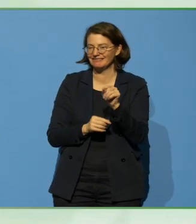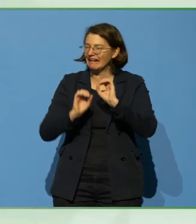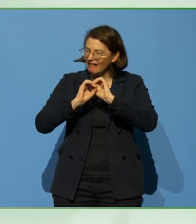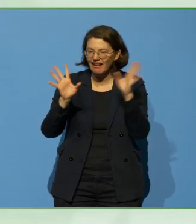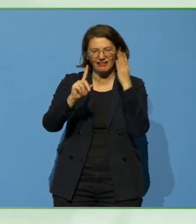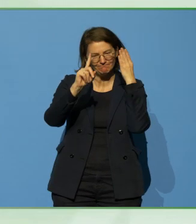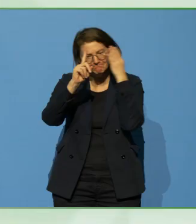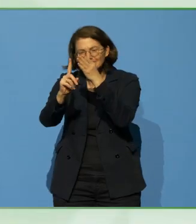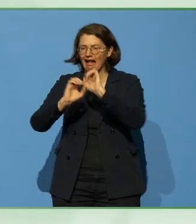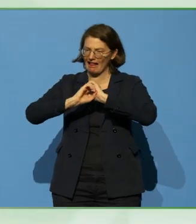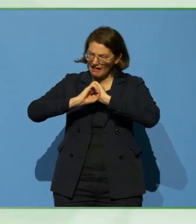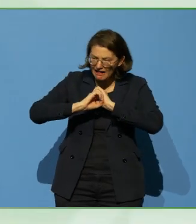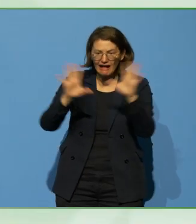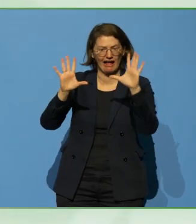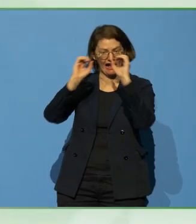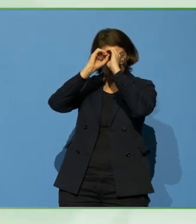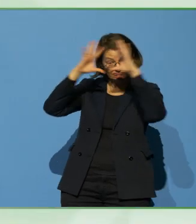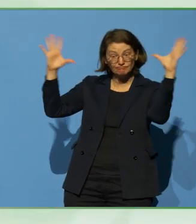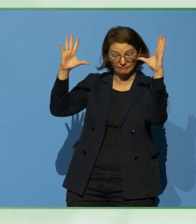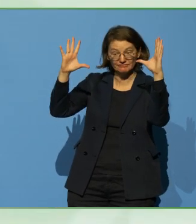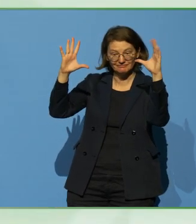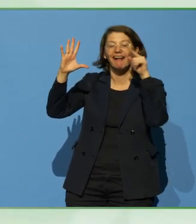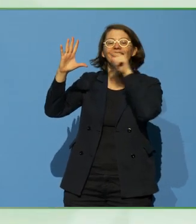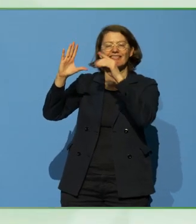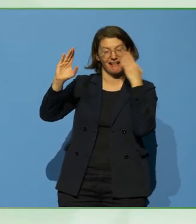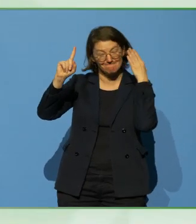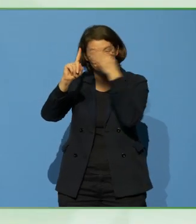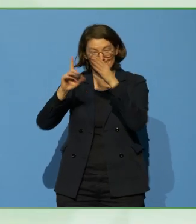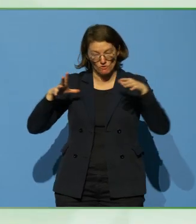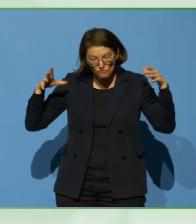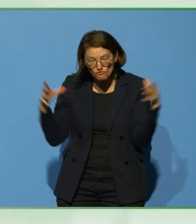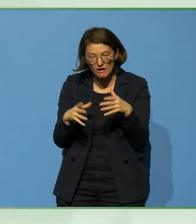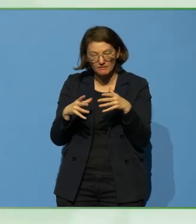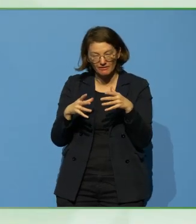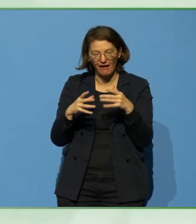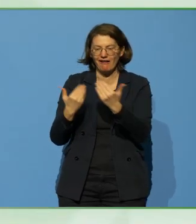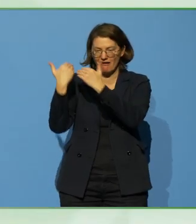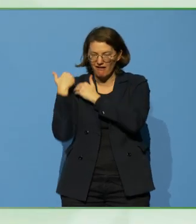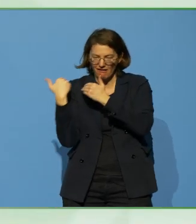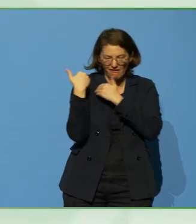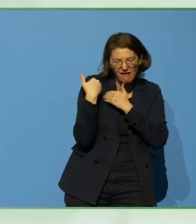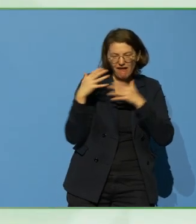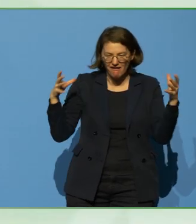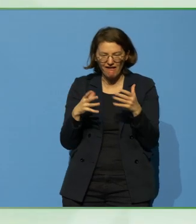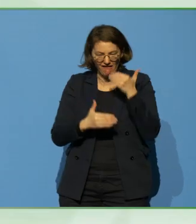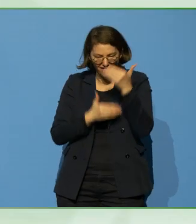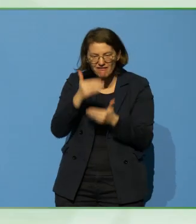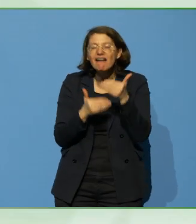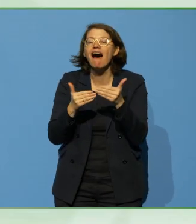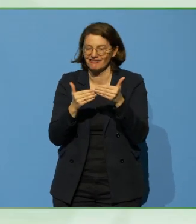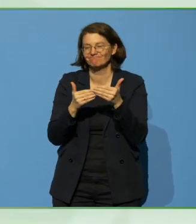can we do now, and I think the ECB is going to agree with me on this one. And I'm taking it a little bit to my arena, but we need the European Parliament